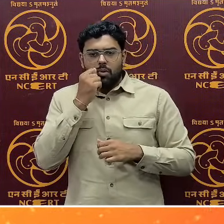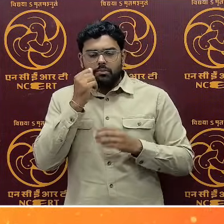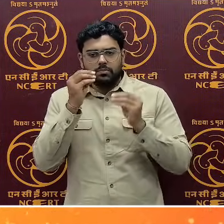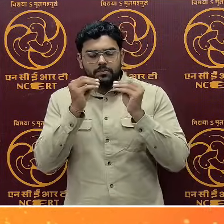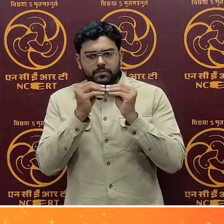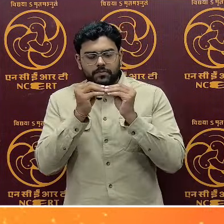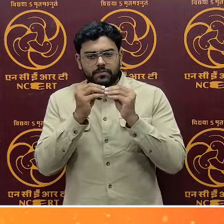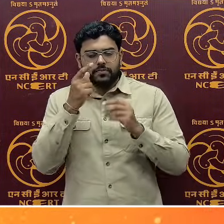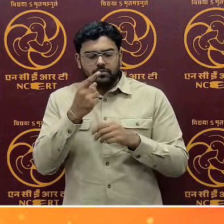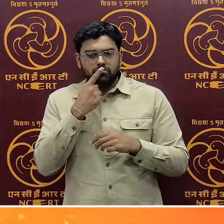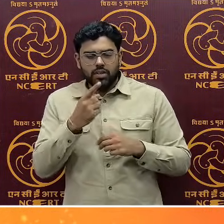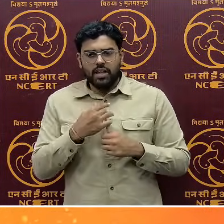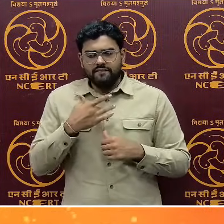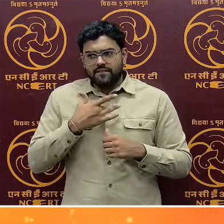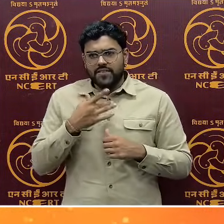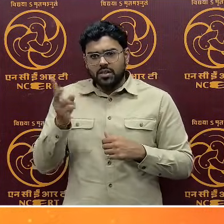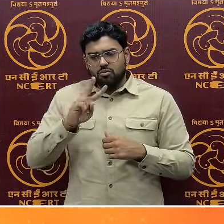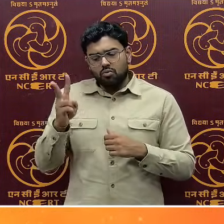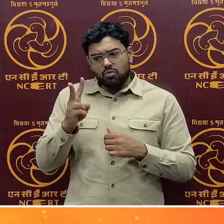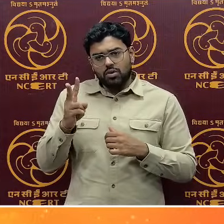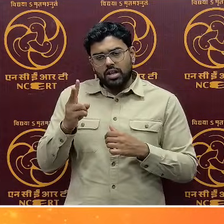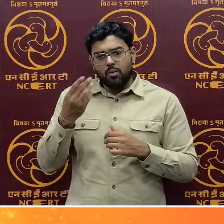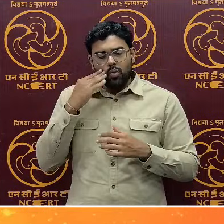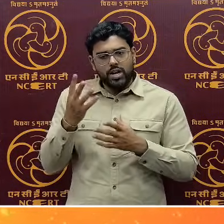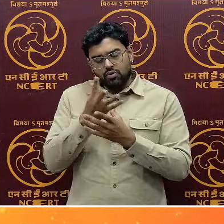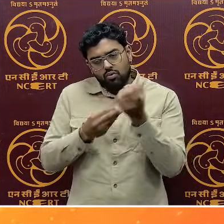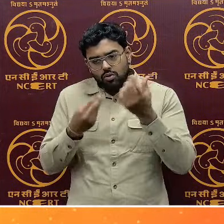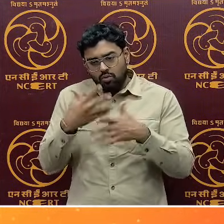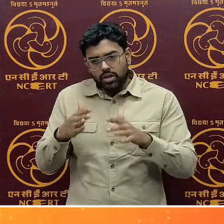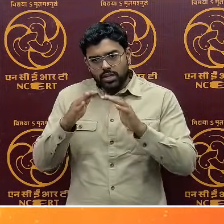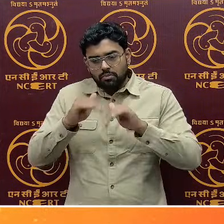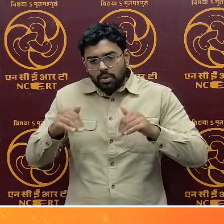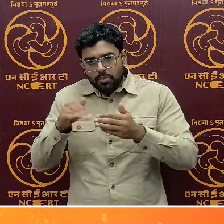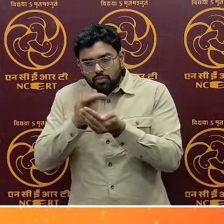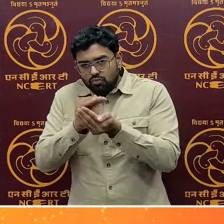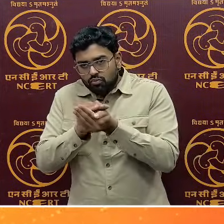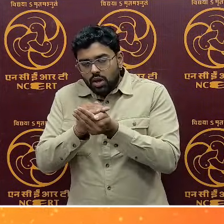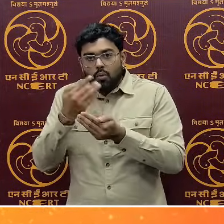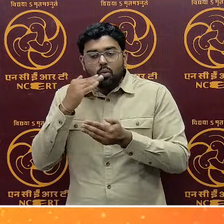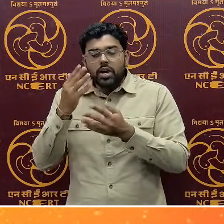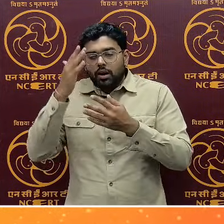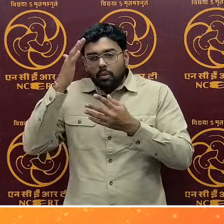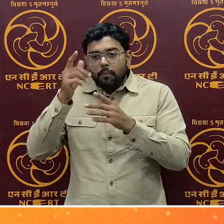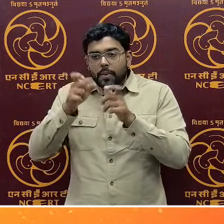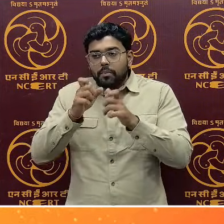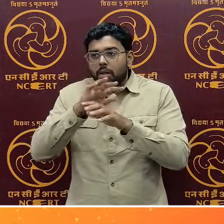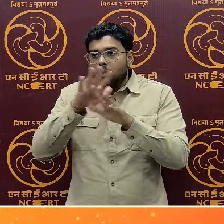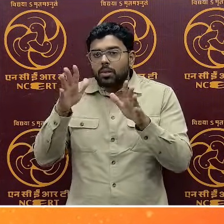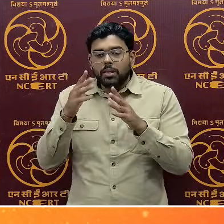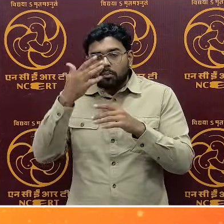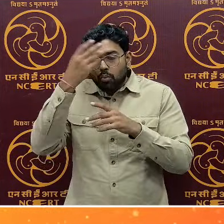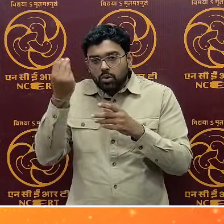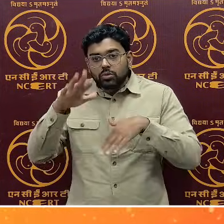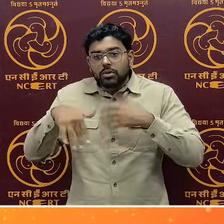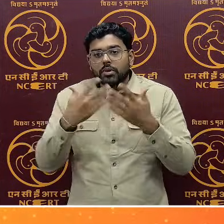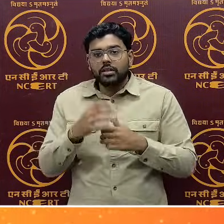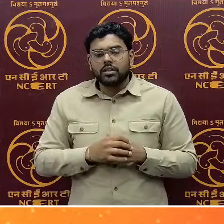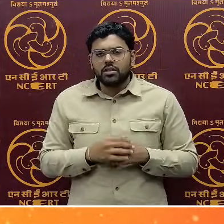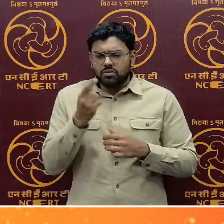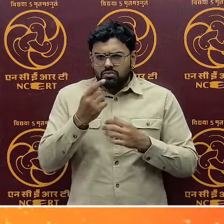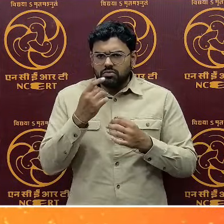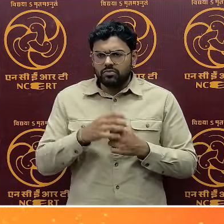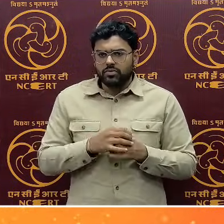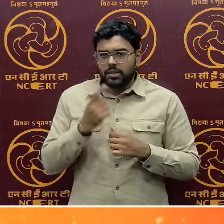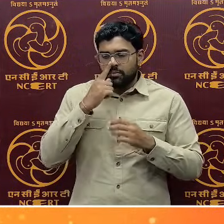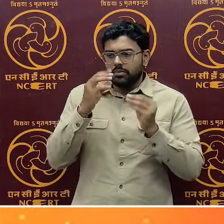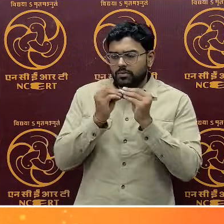Nolan decided to hide the loot until things cooled down. Didn't you search Nolan's house, dear?